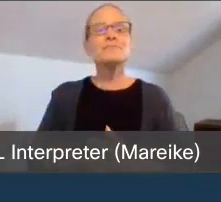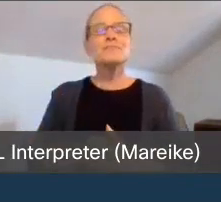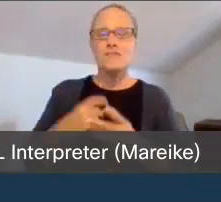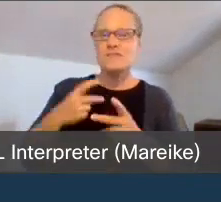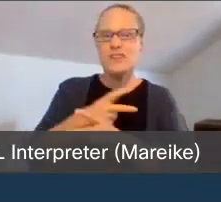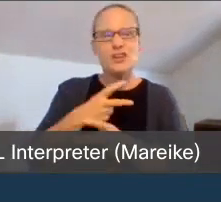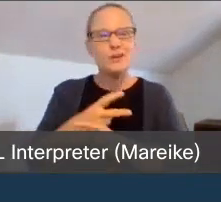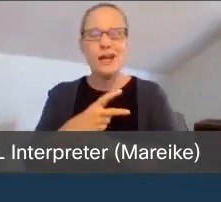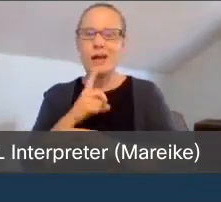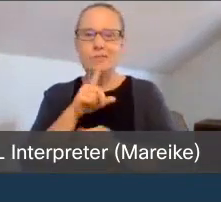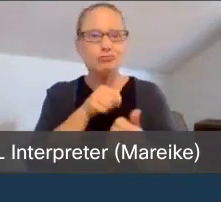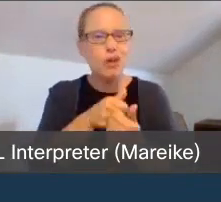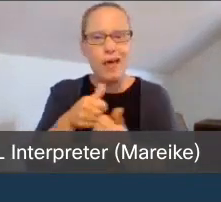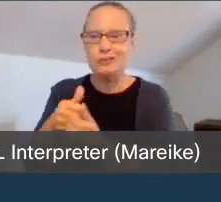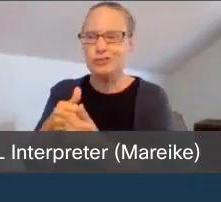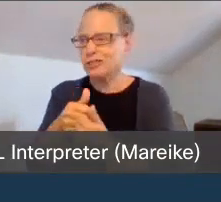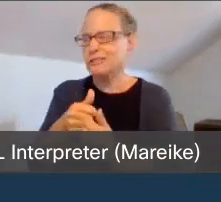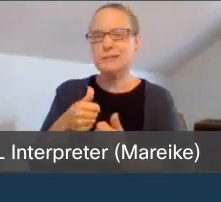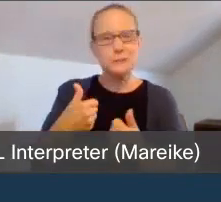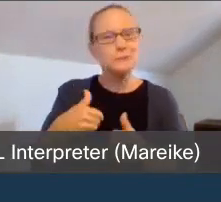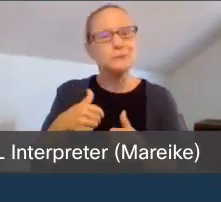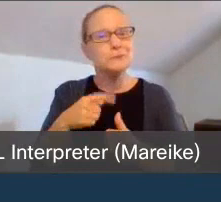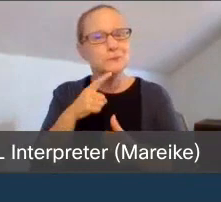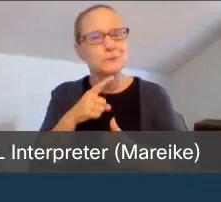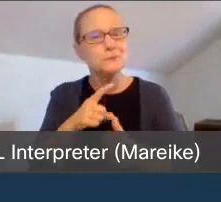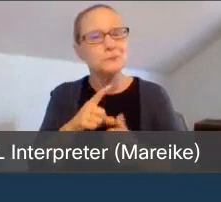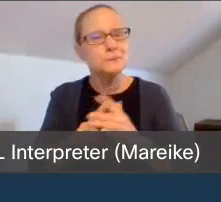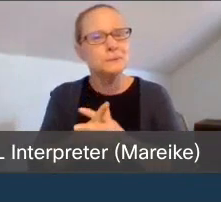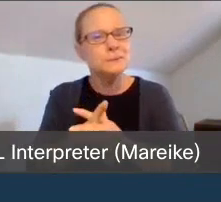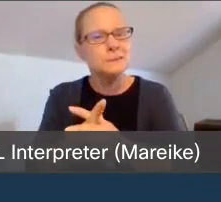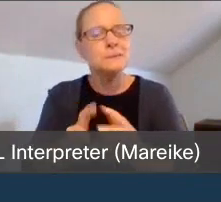really interesting challenges that we have ahead of us.